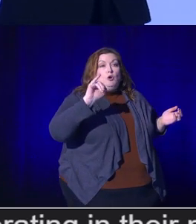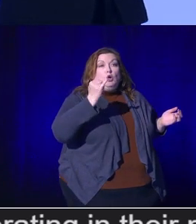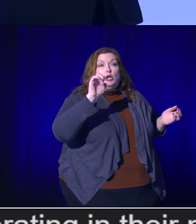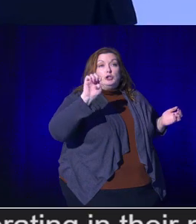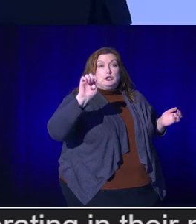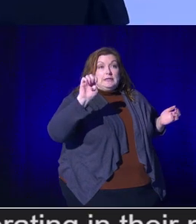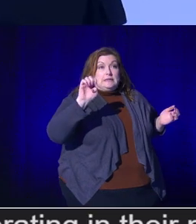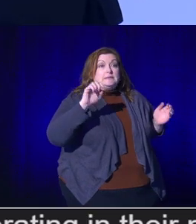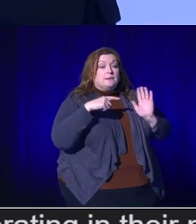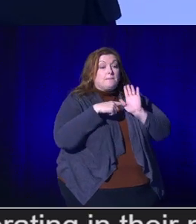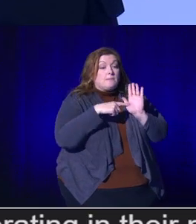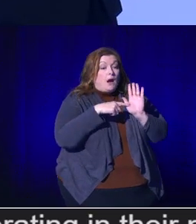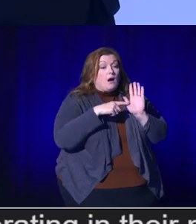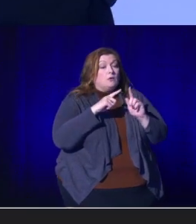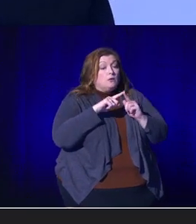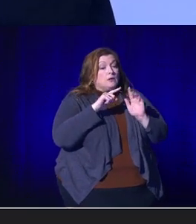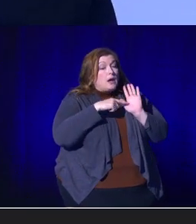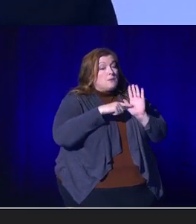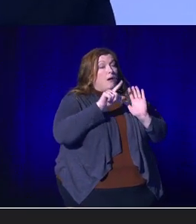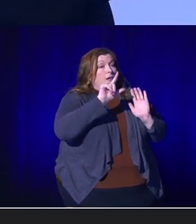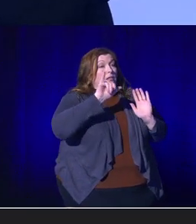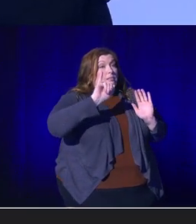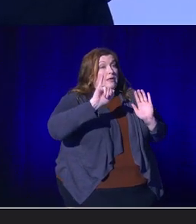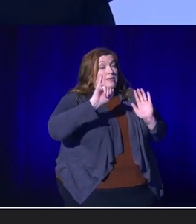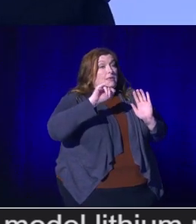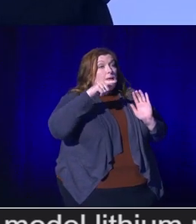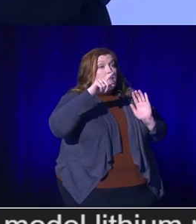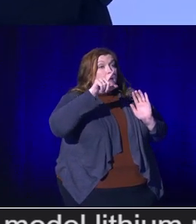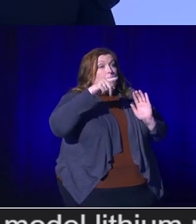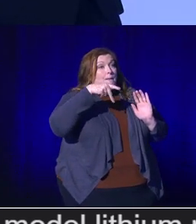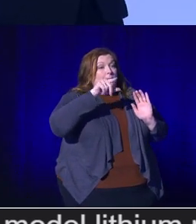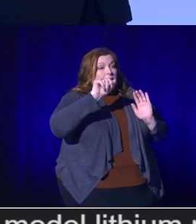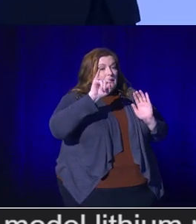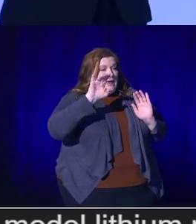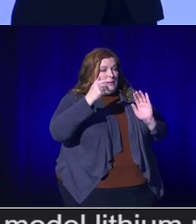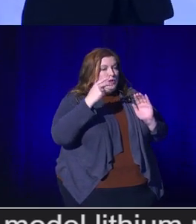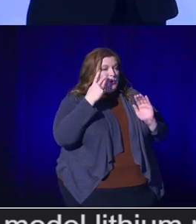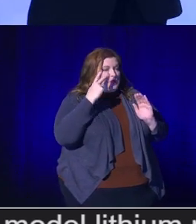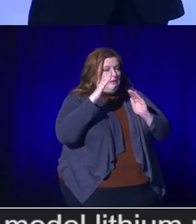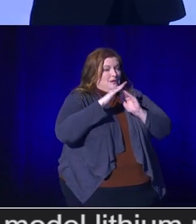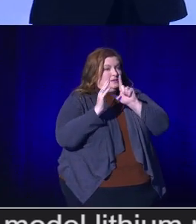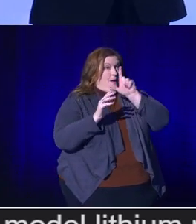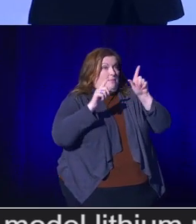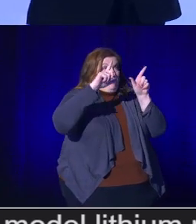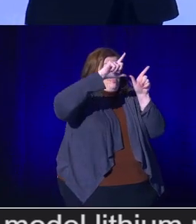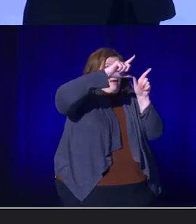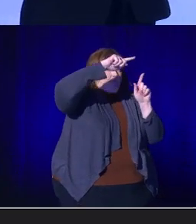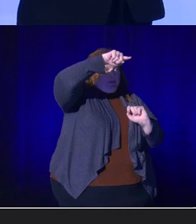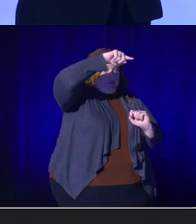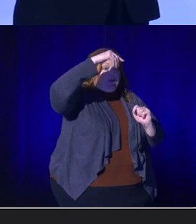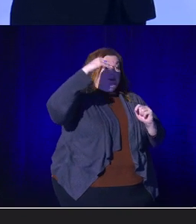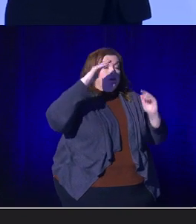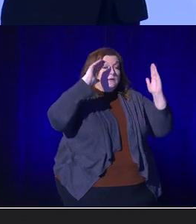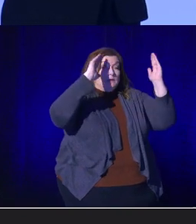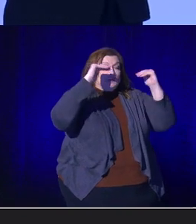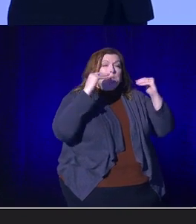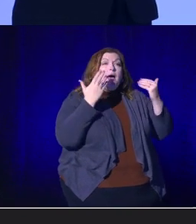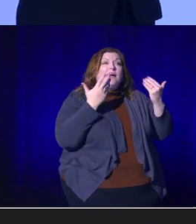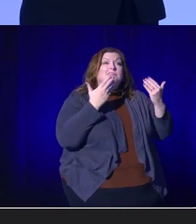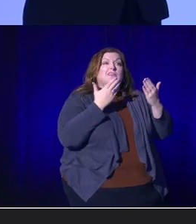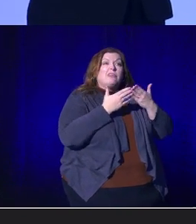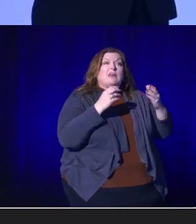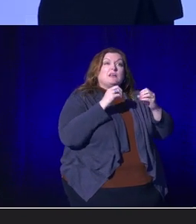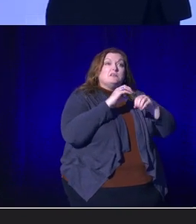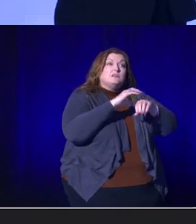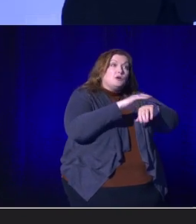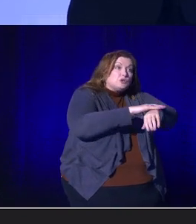plating probability. And again, we see that plating probability in the top left. And that's as we expect, because things are moving more sluggishly,